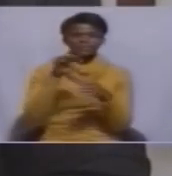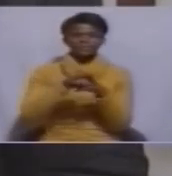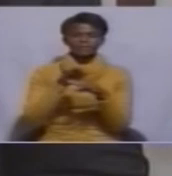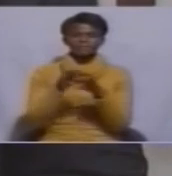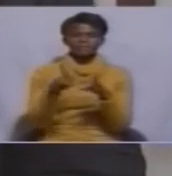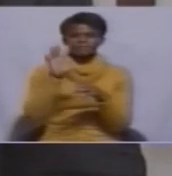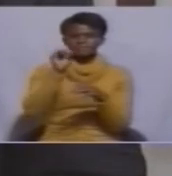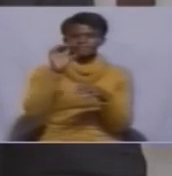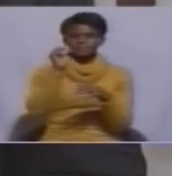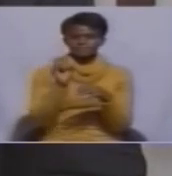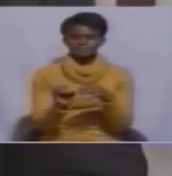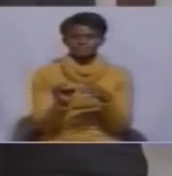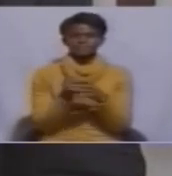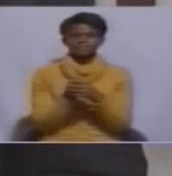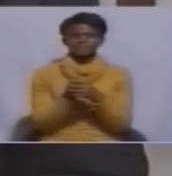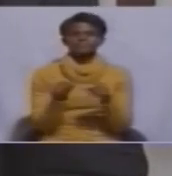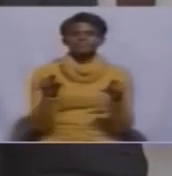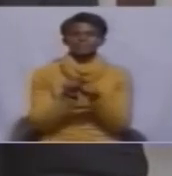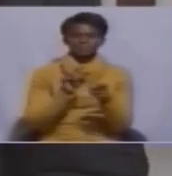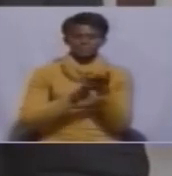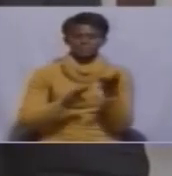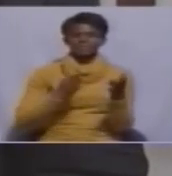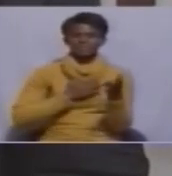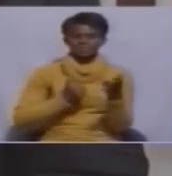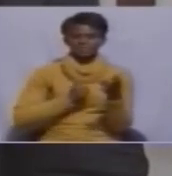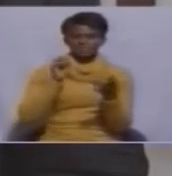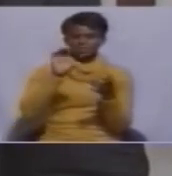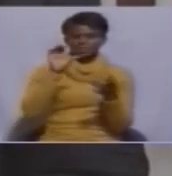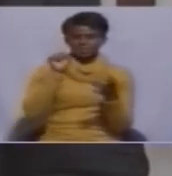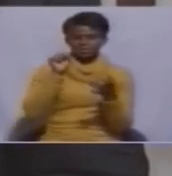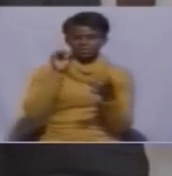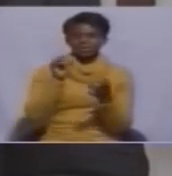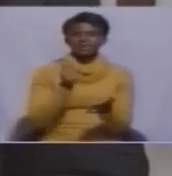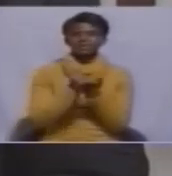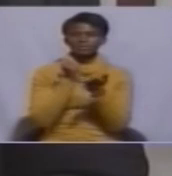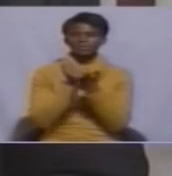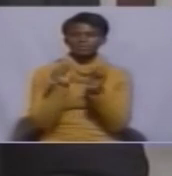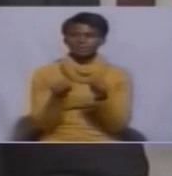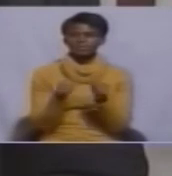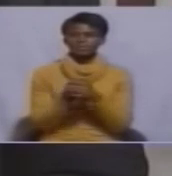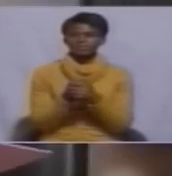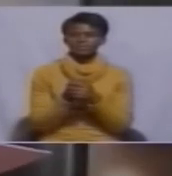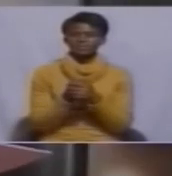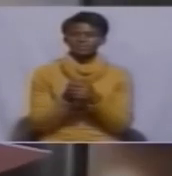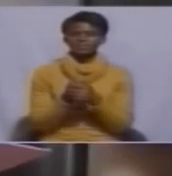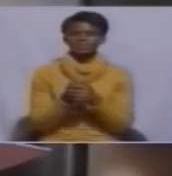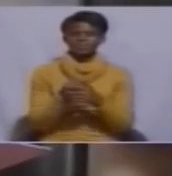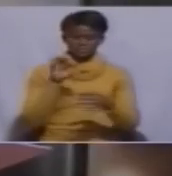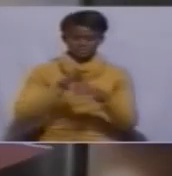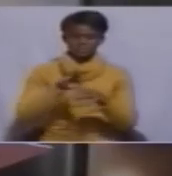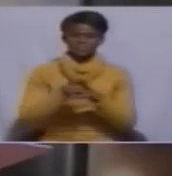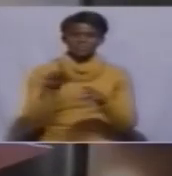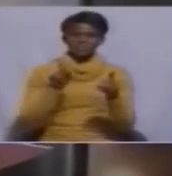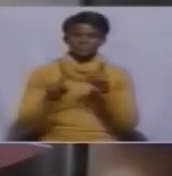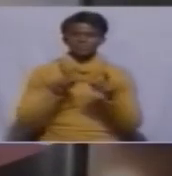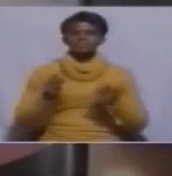need 50%. I would like to believe the Central Statistical Office who can assist in that regard. So this is a tricky adventure. You're going into an election and people's emotions will